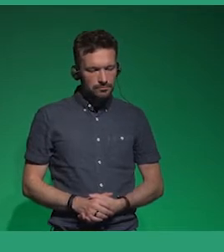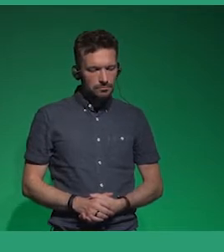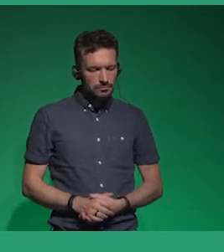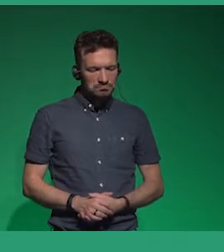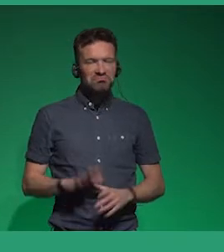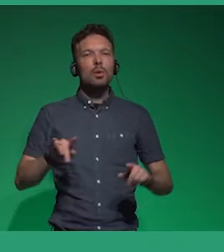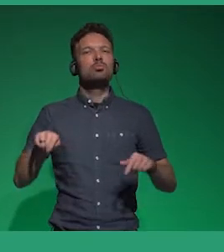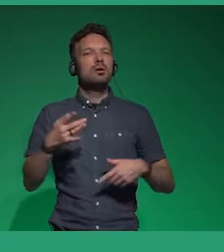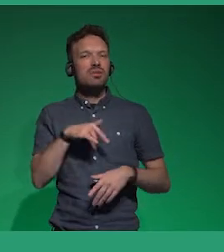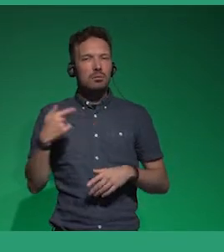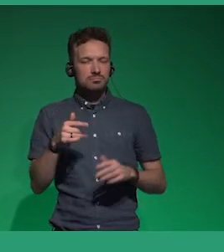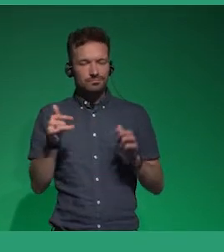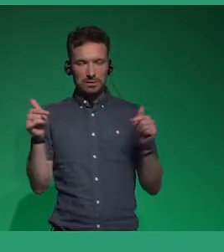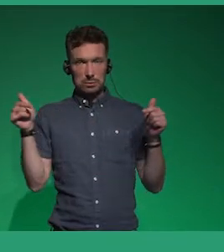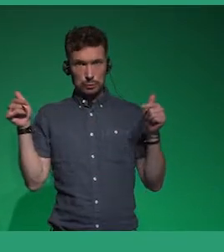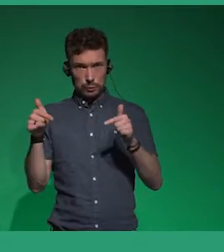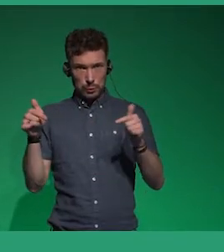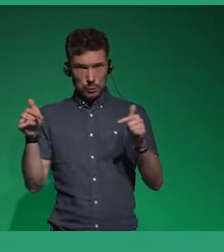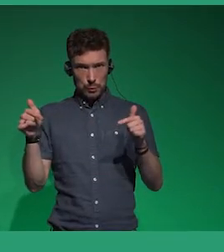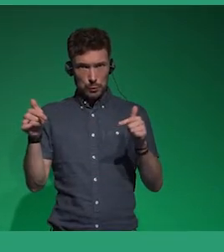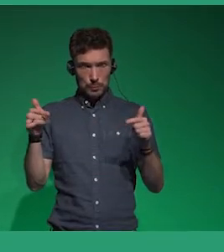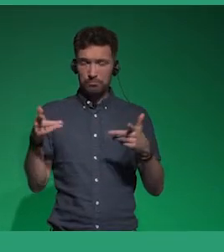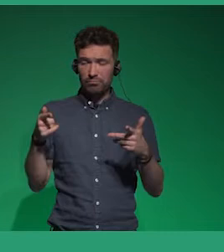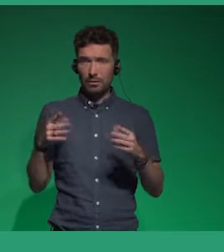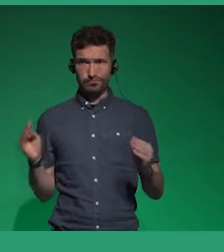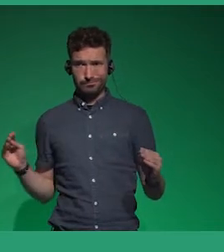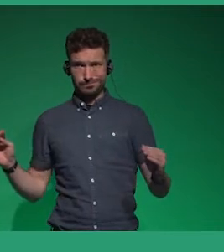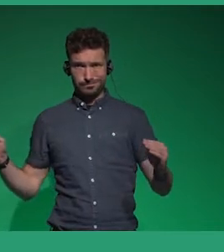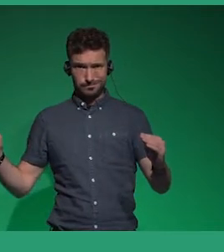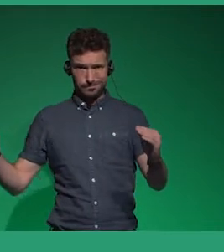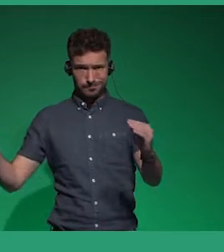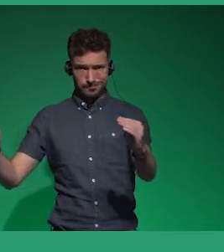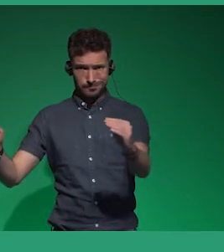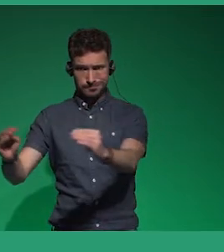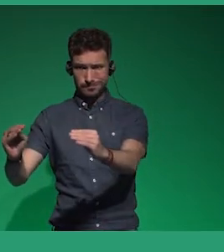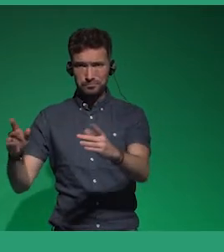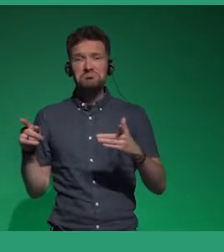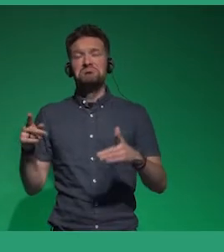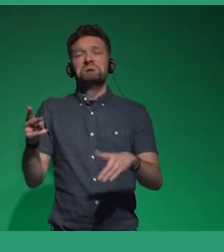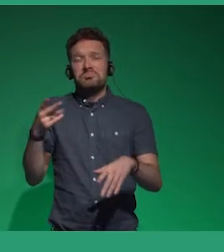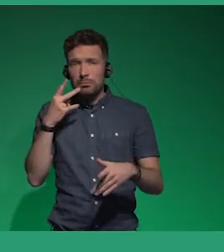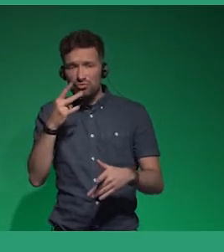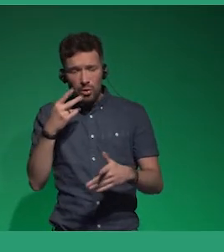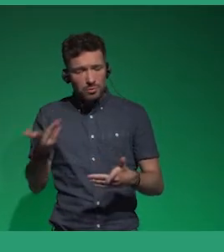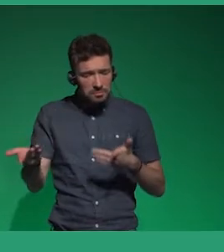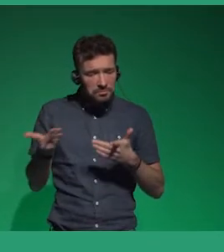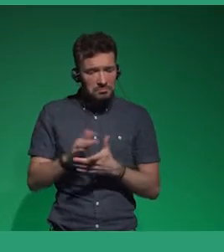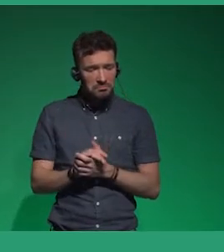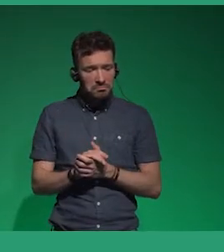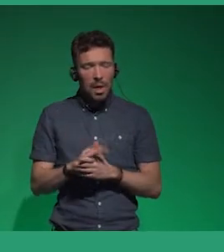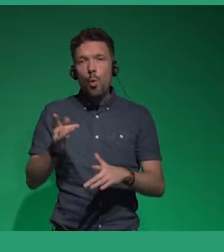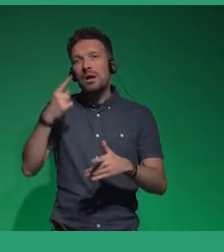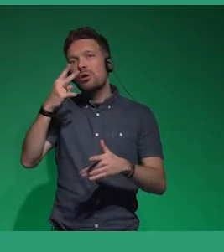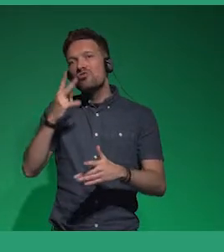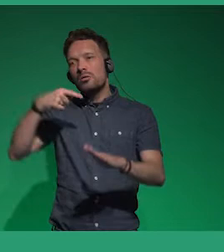management from herbicides to mechanical. On the right-hand side, I mean, what we